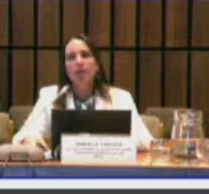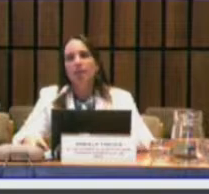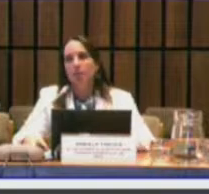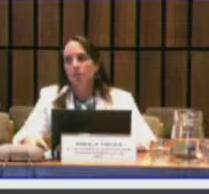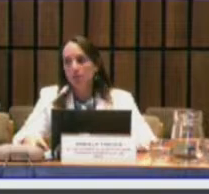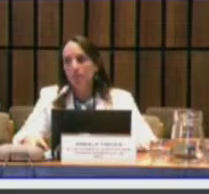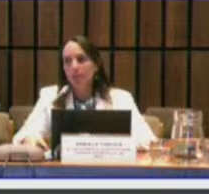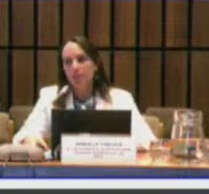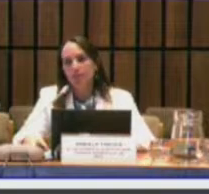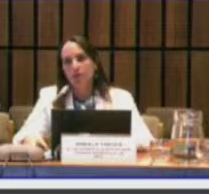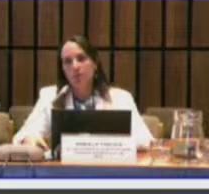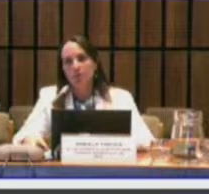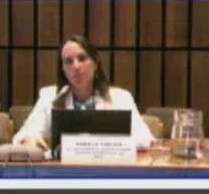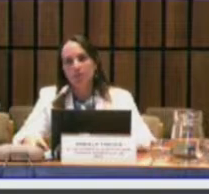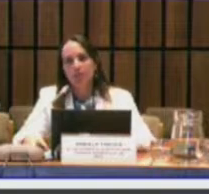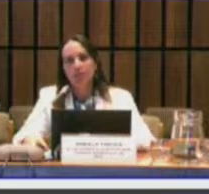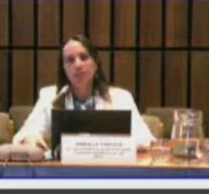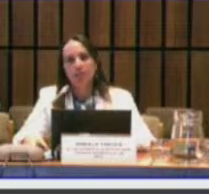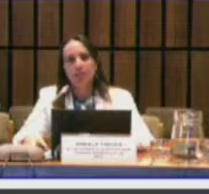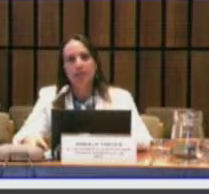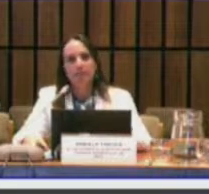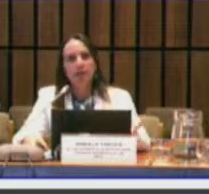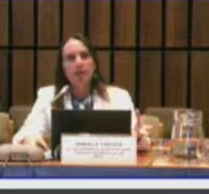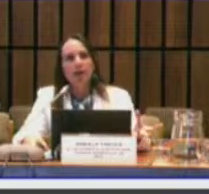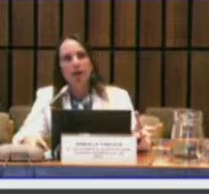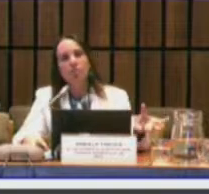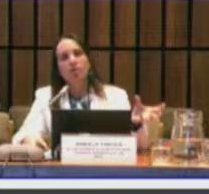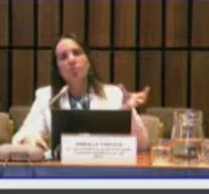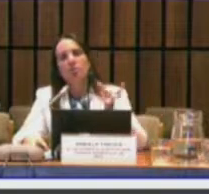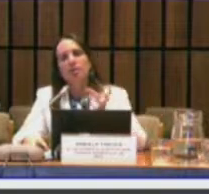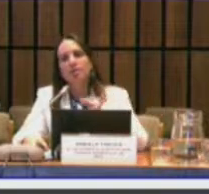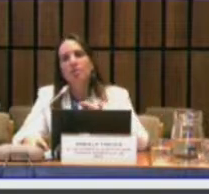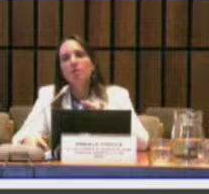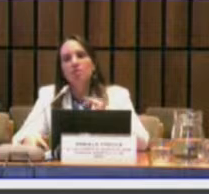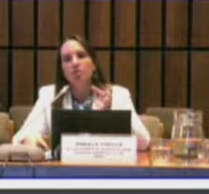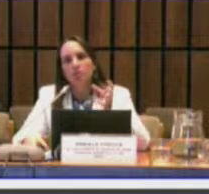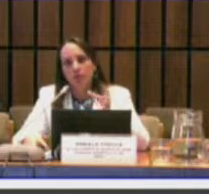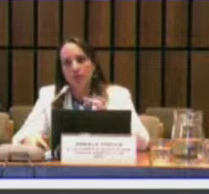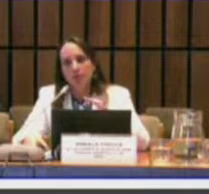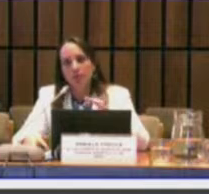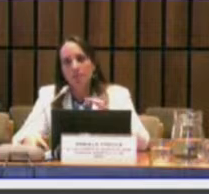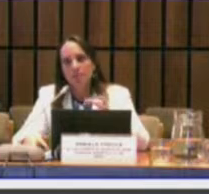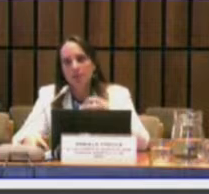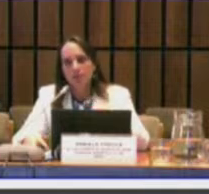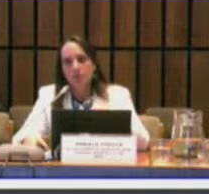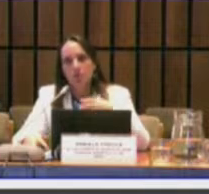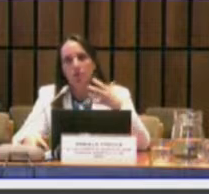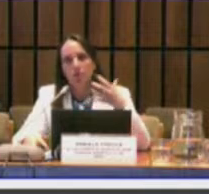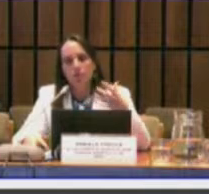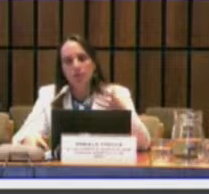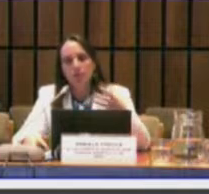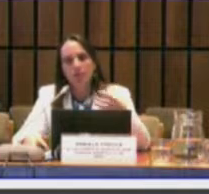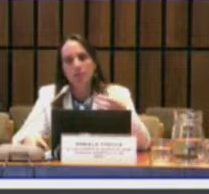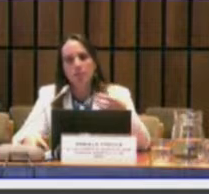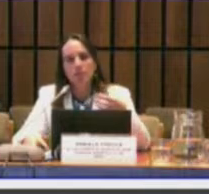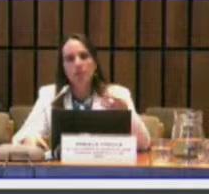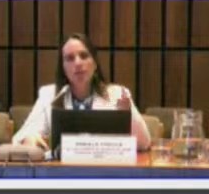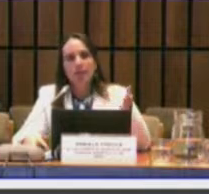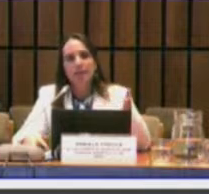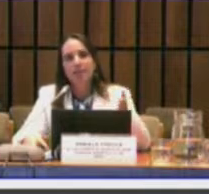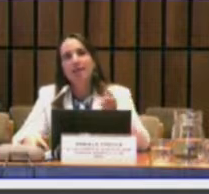by access. Because, as I've said, in the region, there's a big number